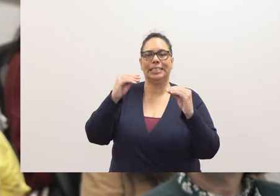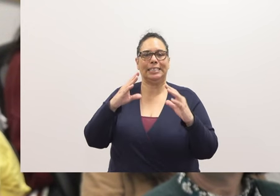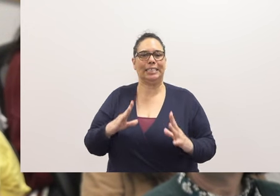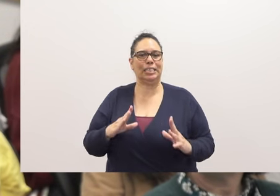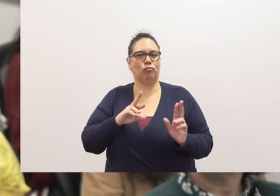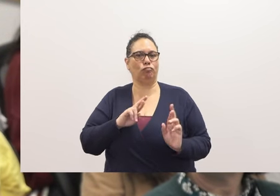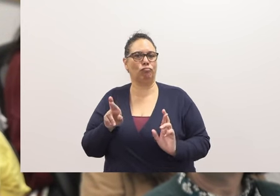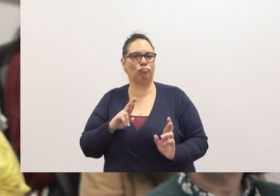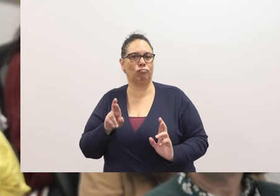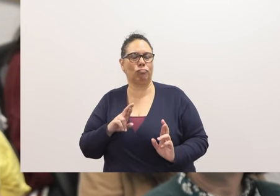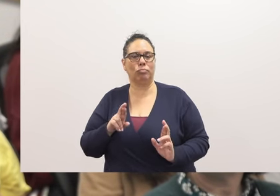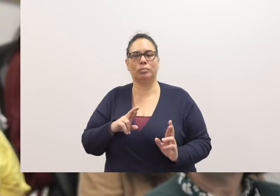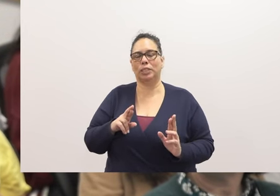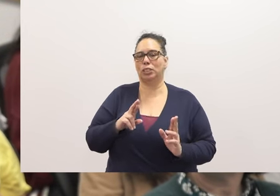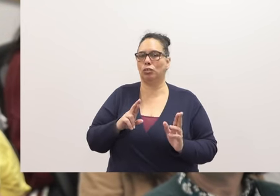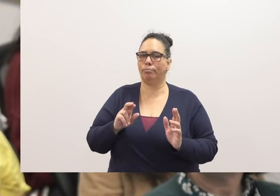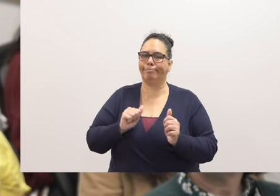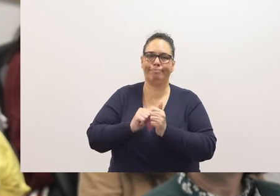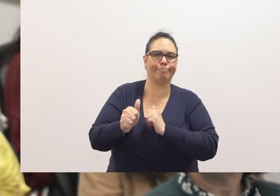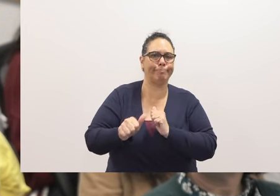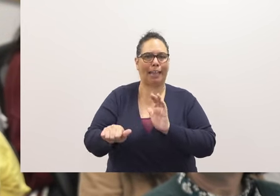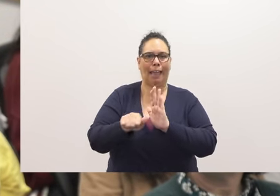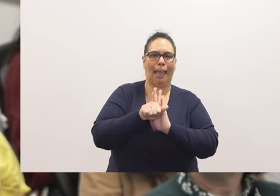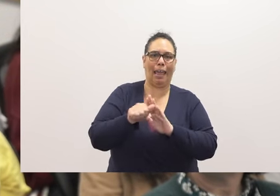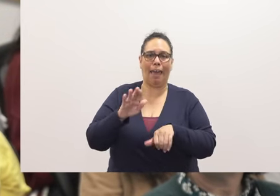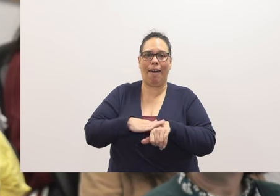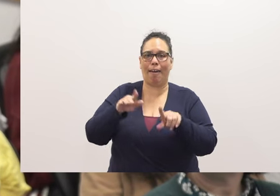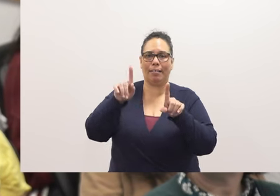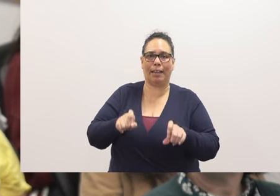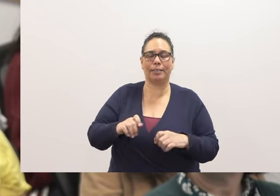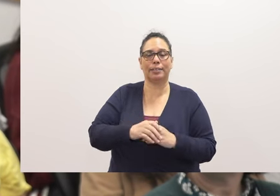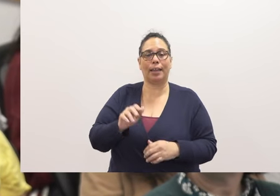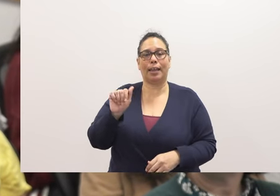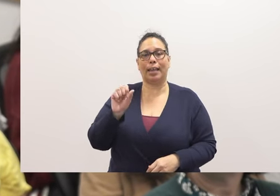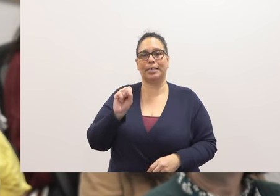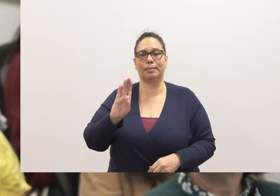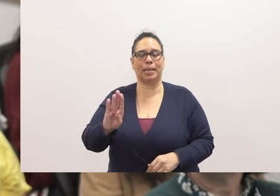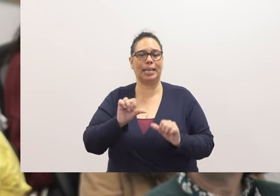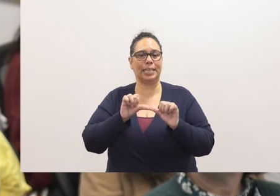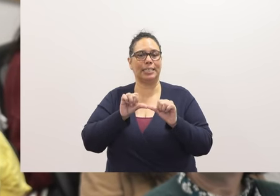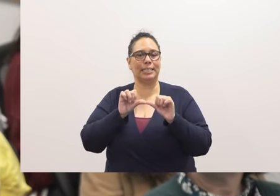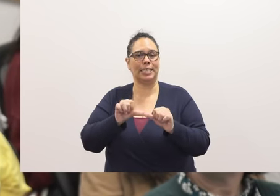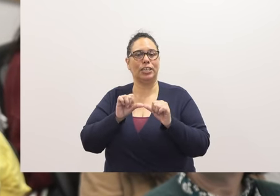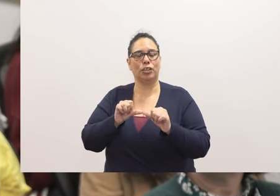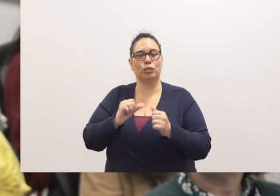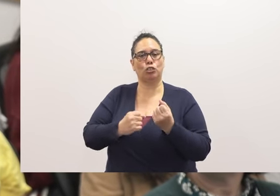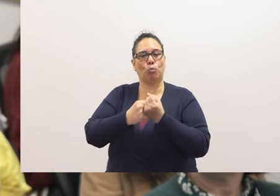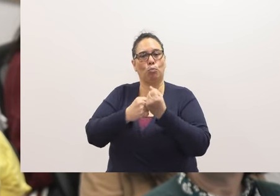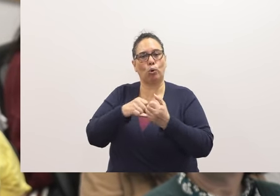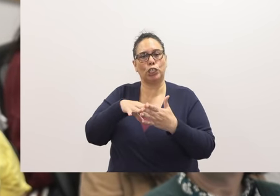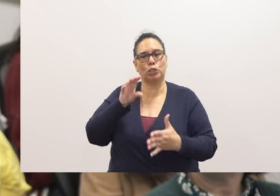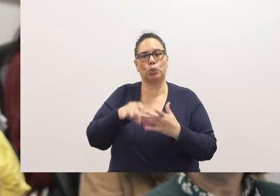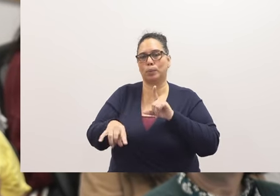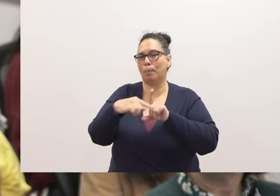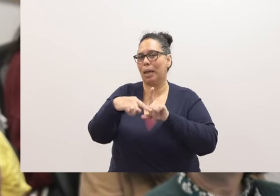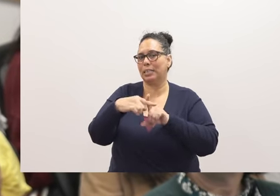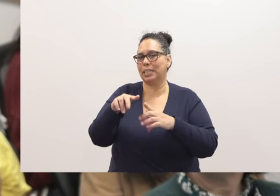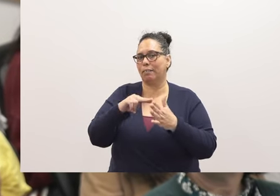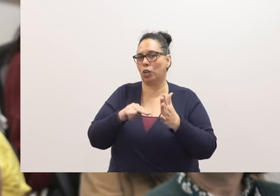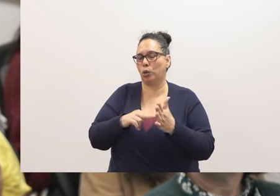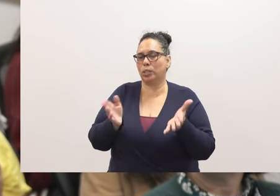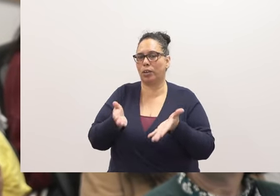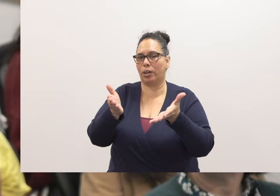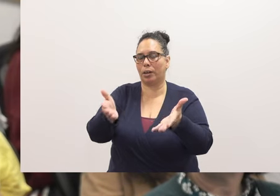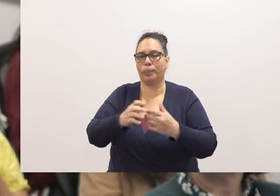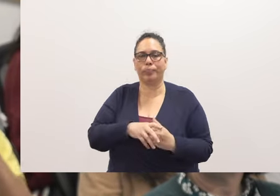timely to ace these tests. ASB continues to support the students with positive notes of encouragement.